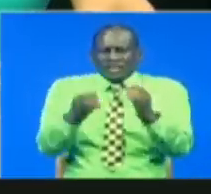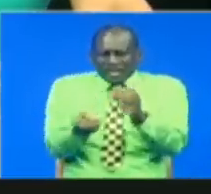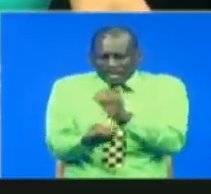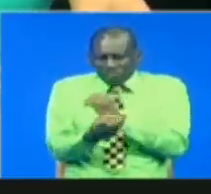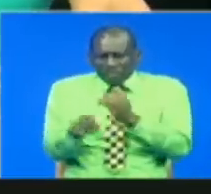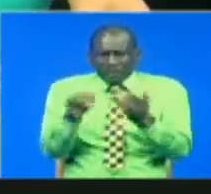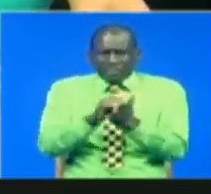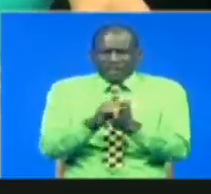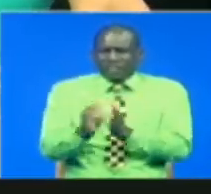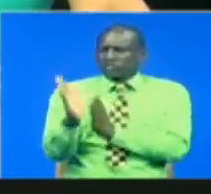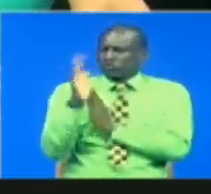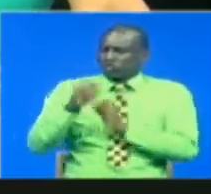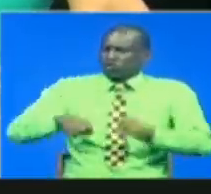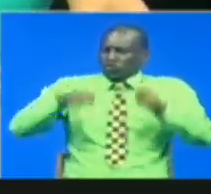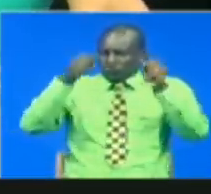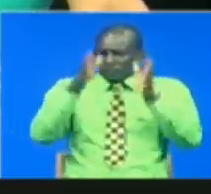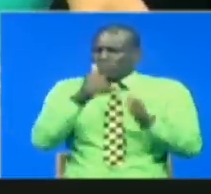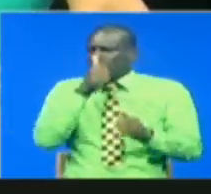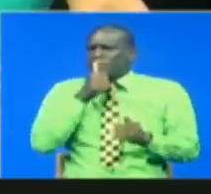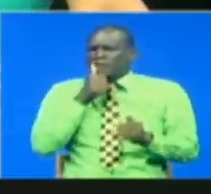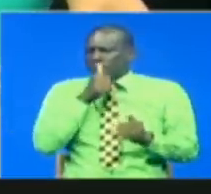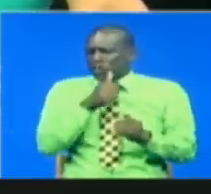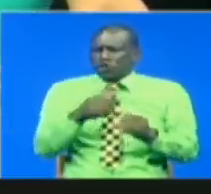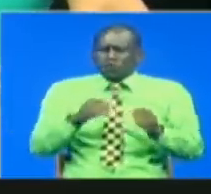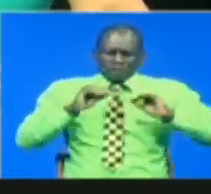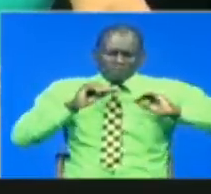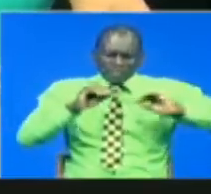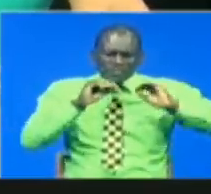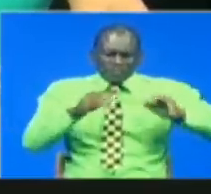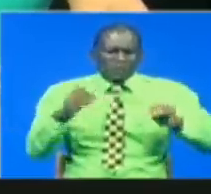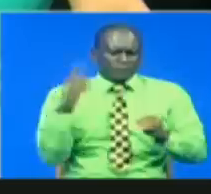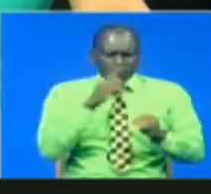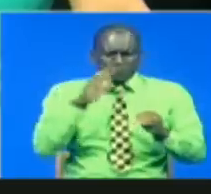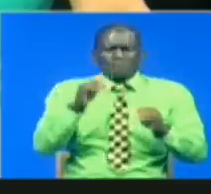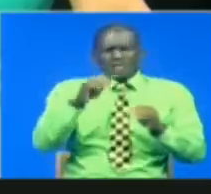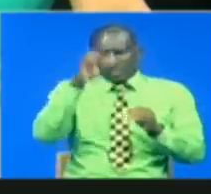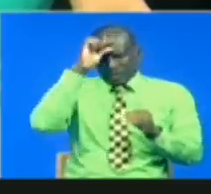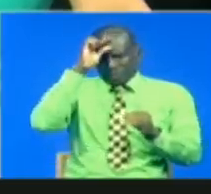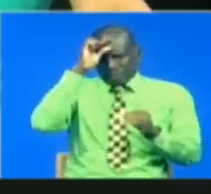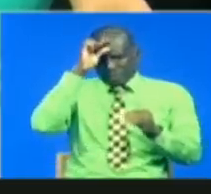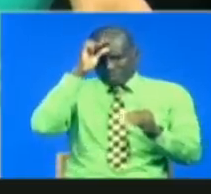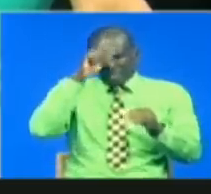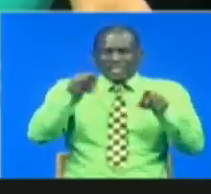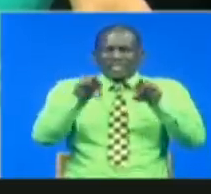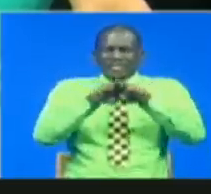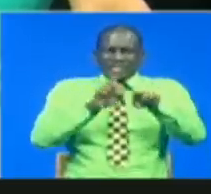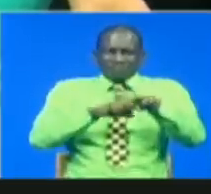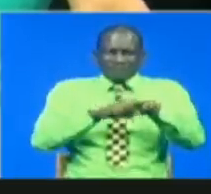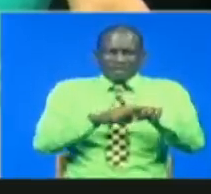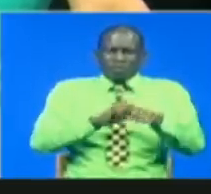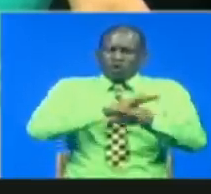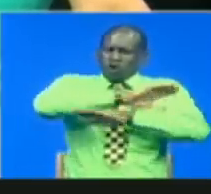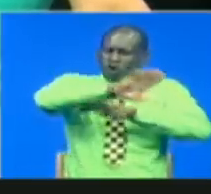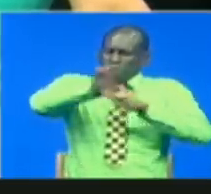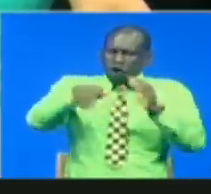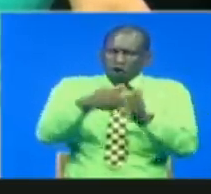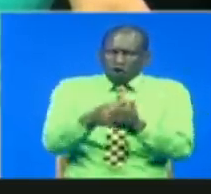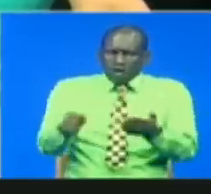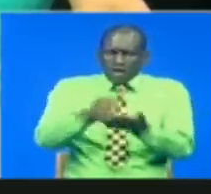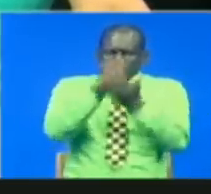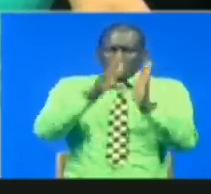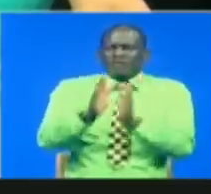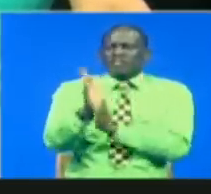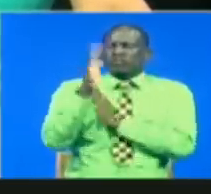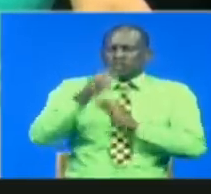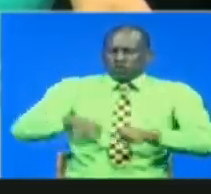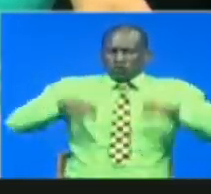the guards will have to undergo intensive training by the government. Within the same timeline, all employees in private security firms will